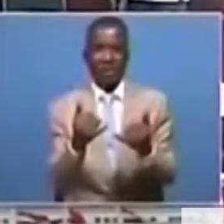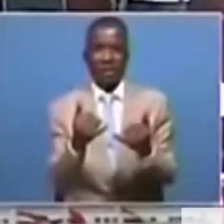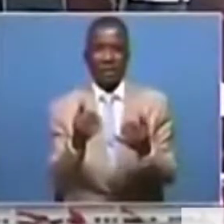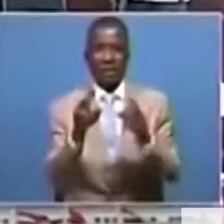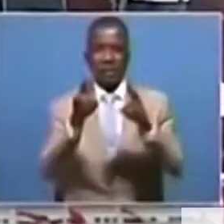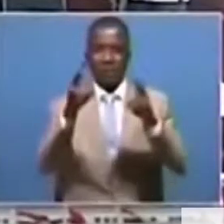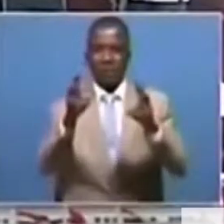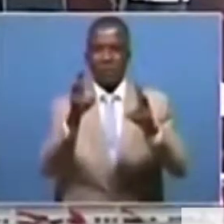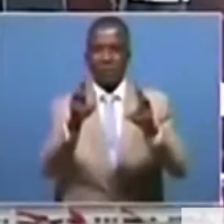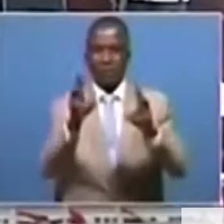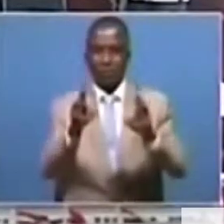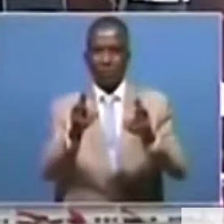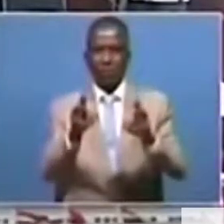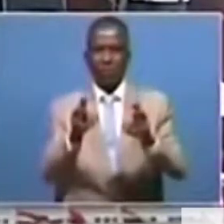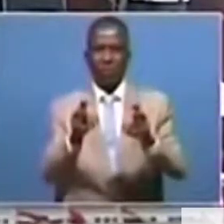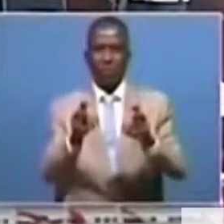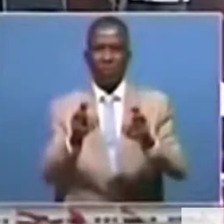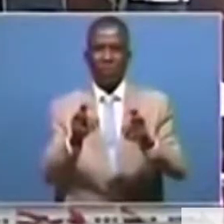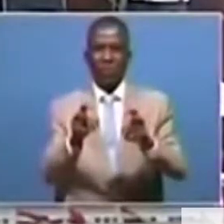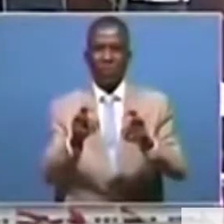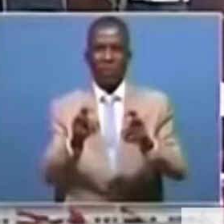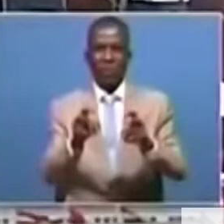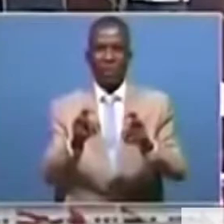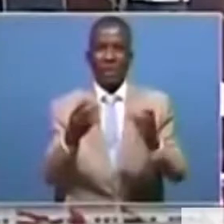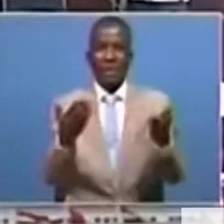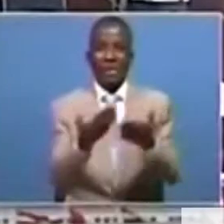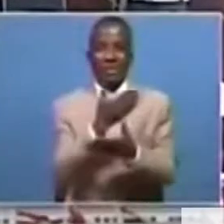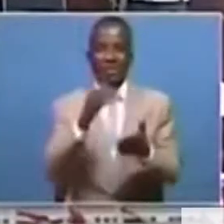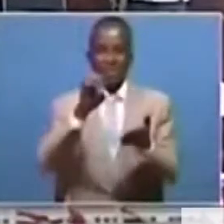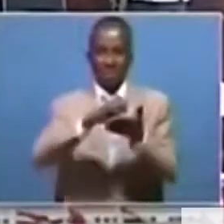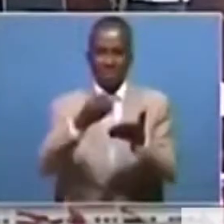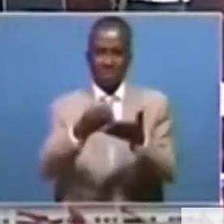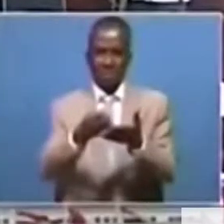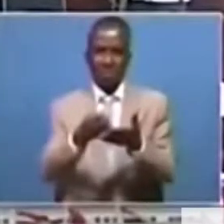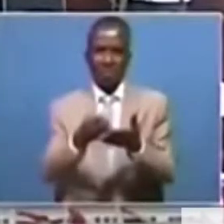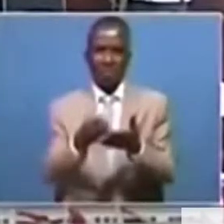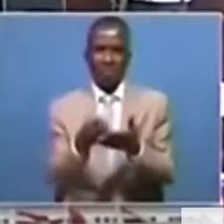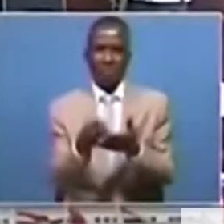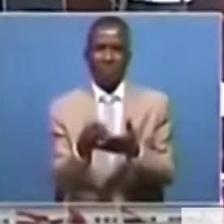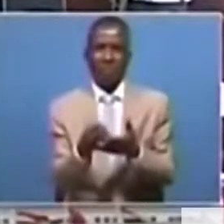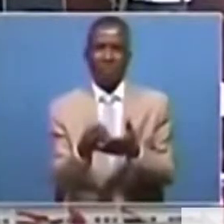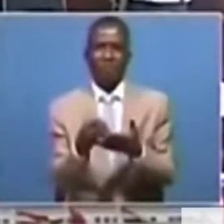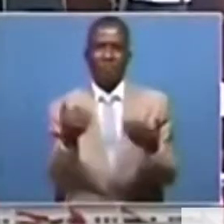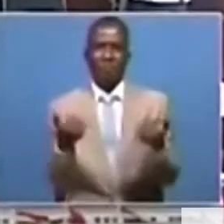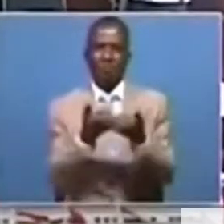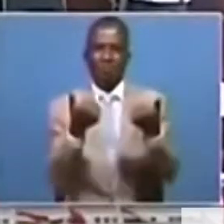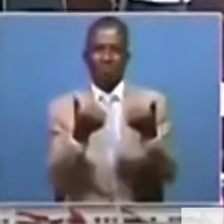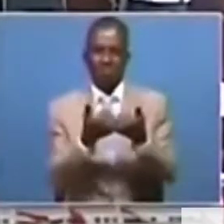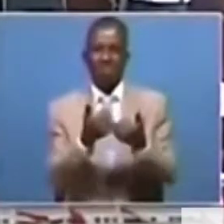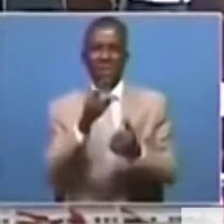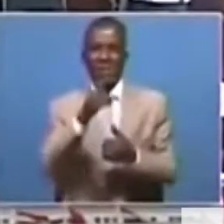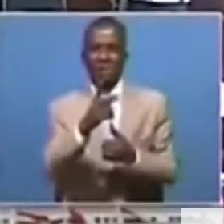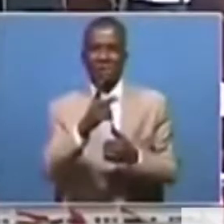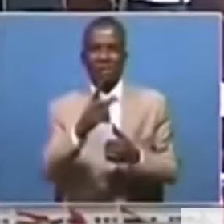for the first respondent. The court, relying on the English case of Young v. Kensho and Burton v.